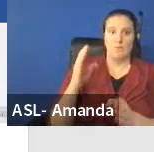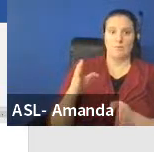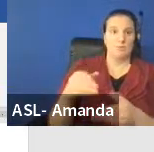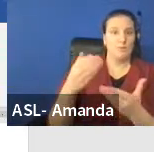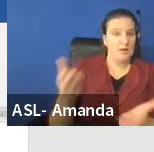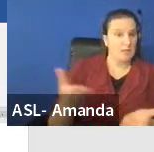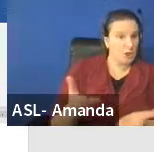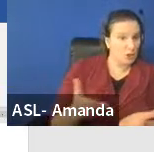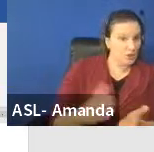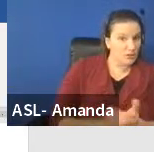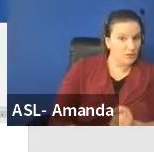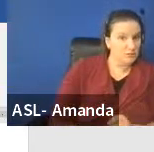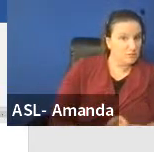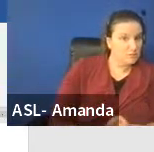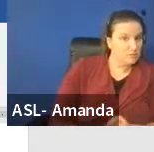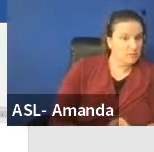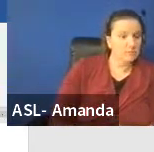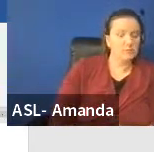is here and